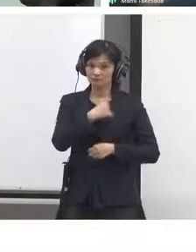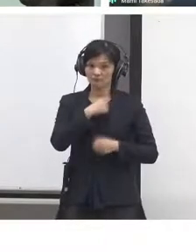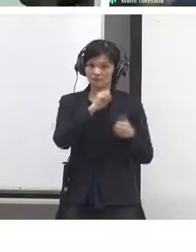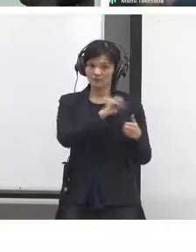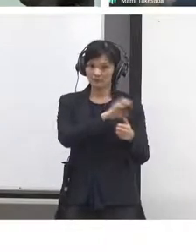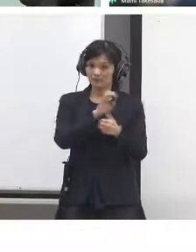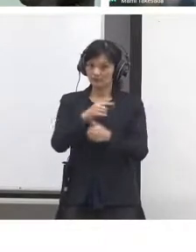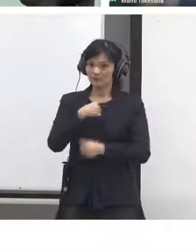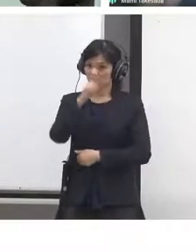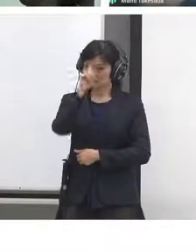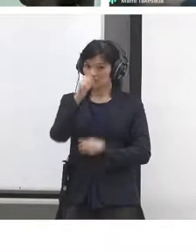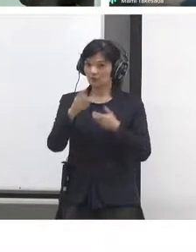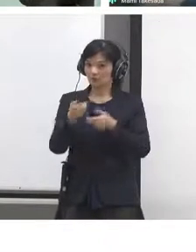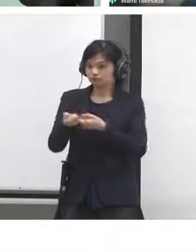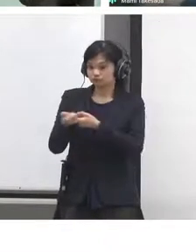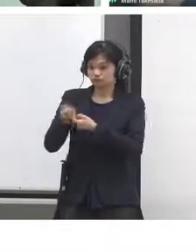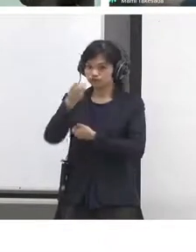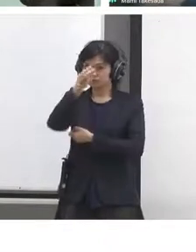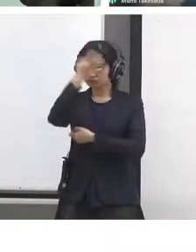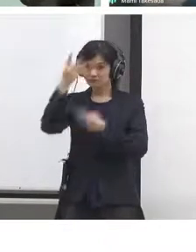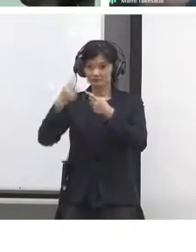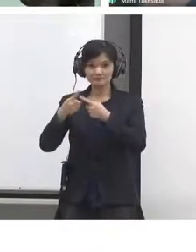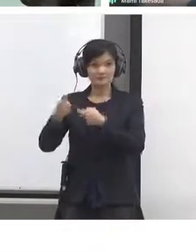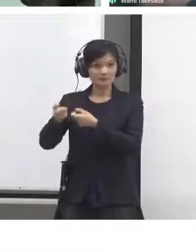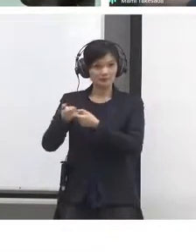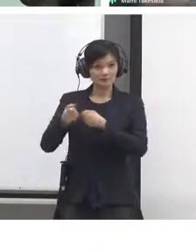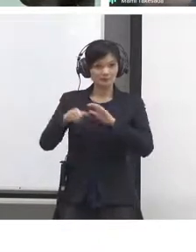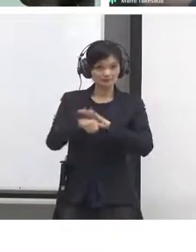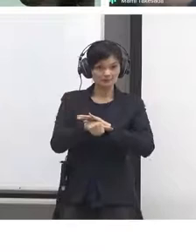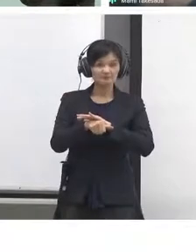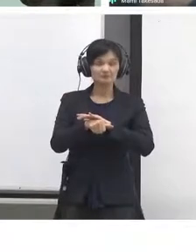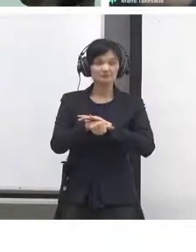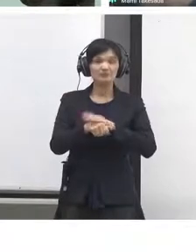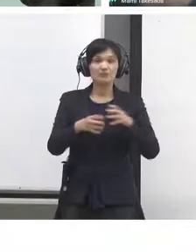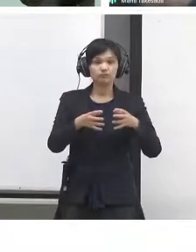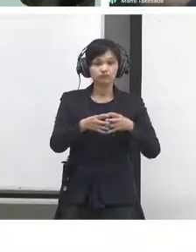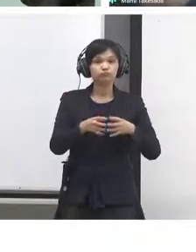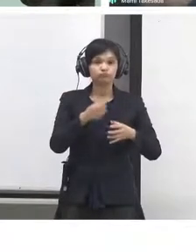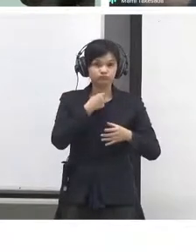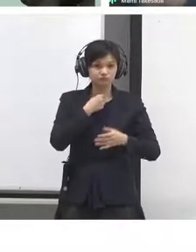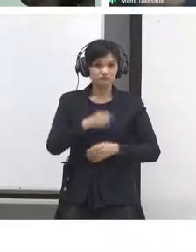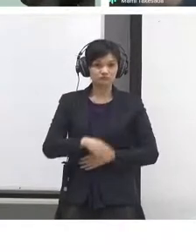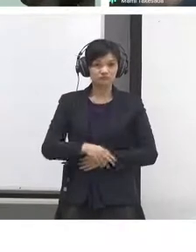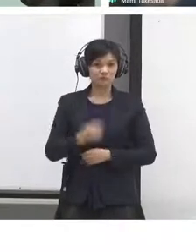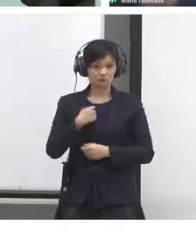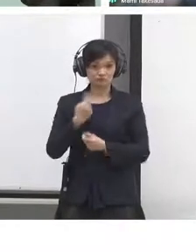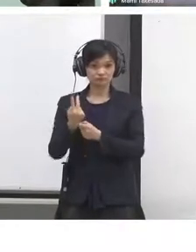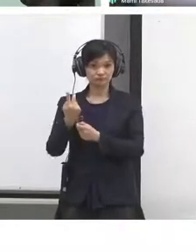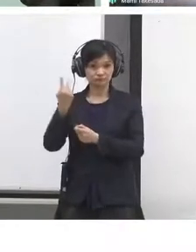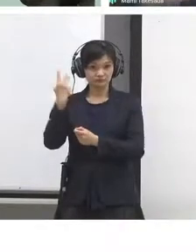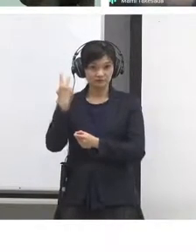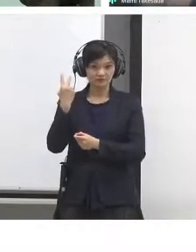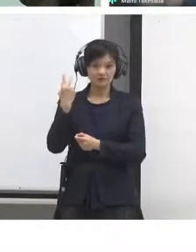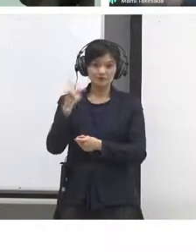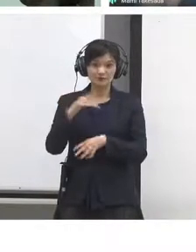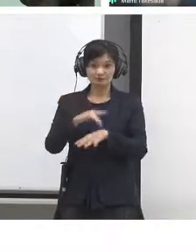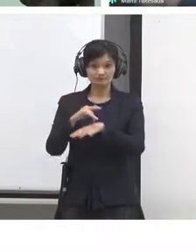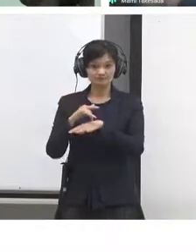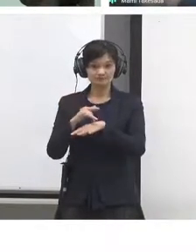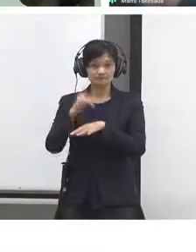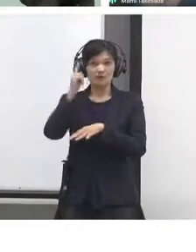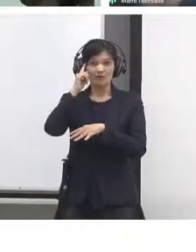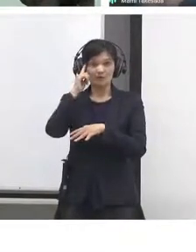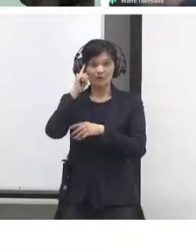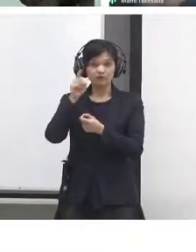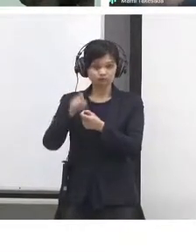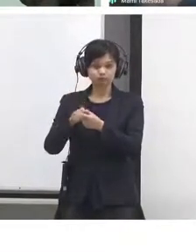That was my mission, which started from 2 years ago from GovZero Summit. And because of the